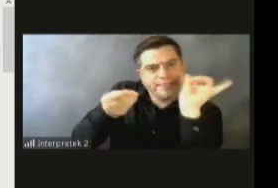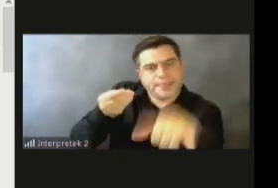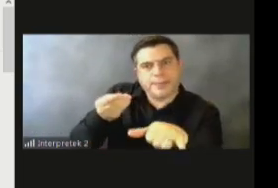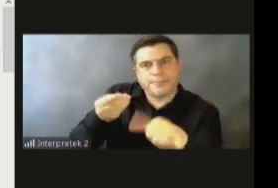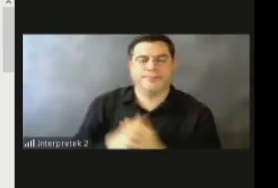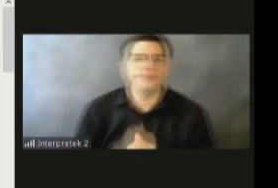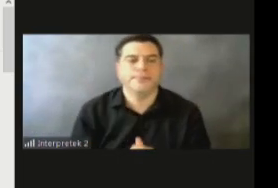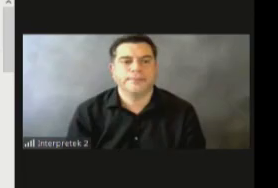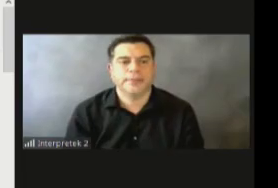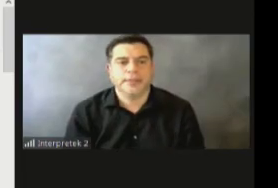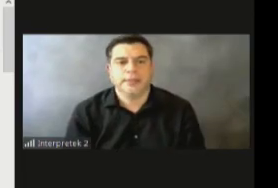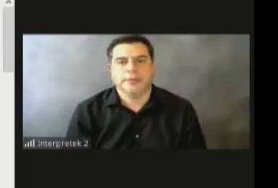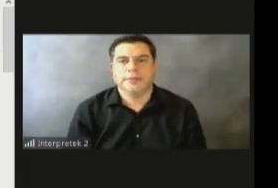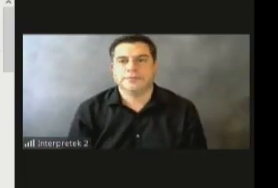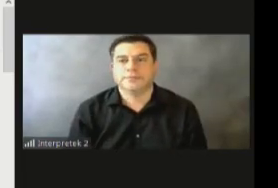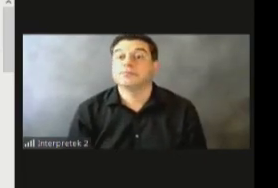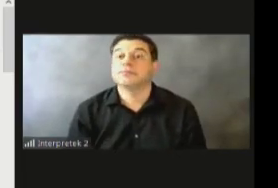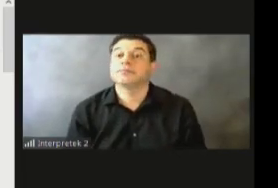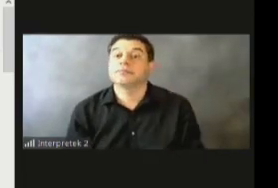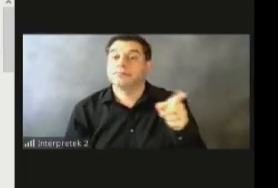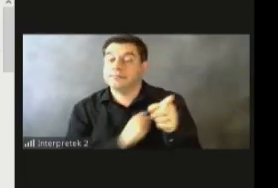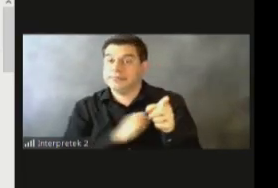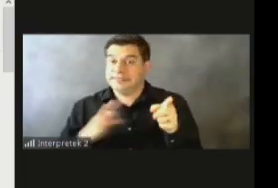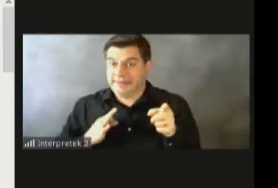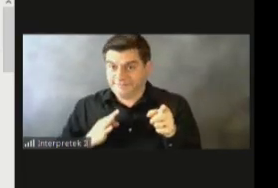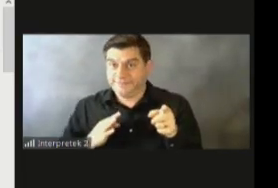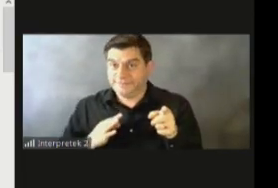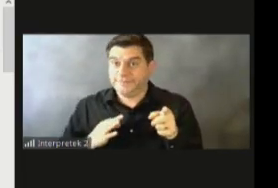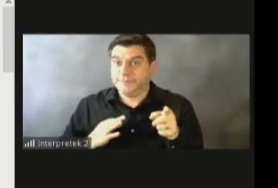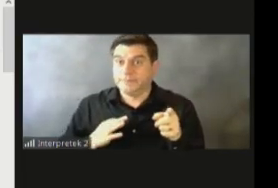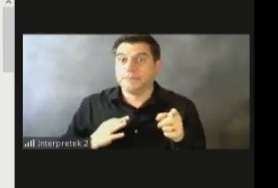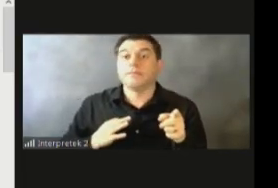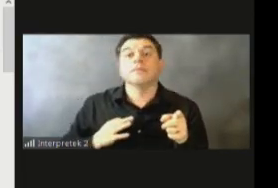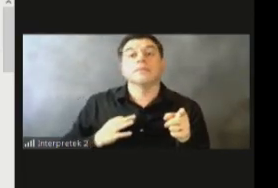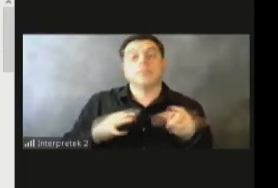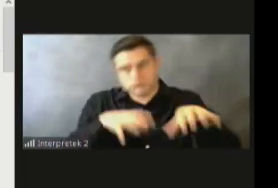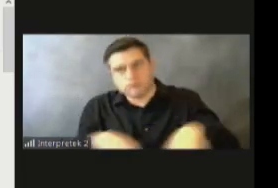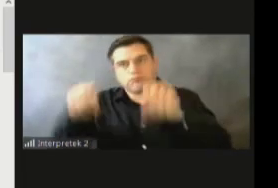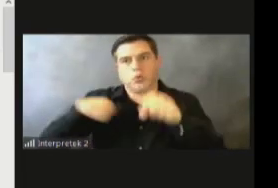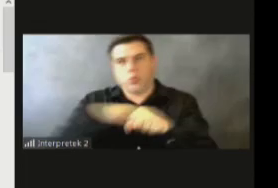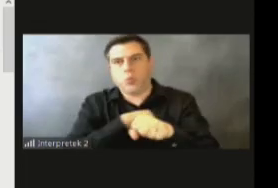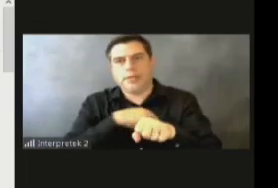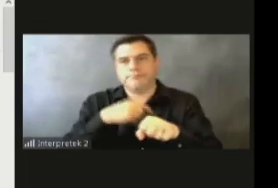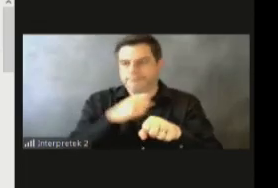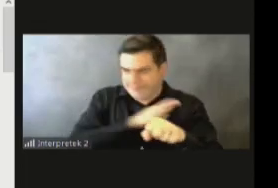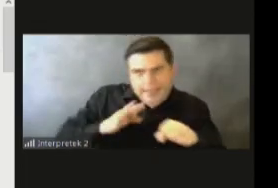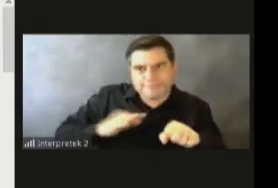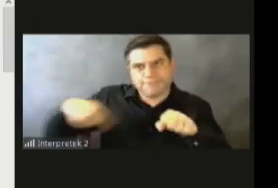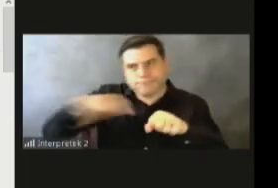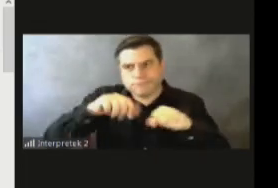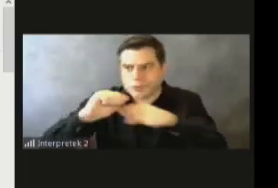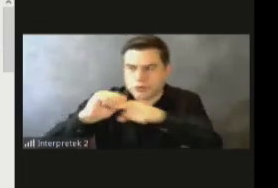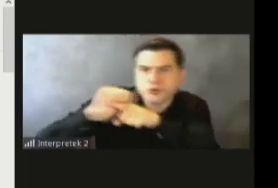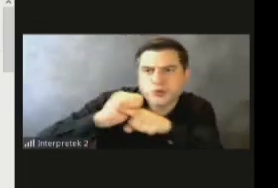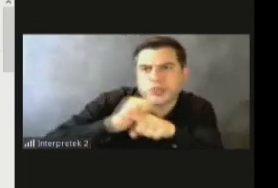So staff has attended quite a few trainings with us on CLT over the last couple